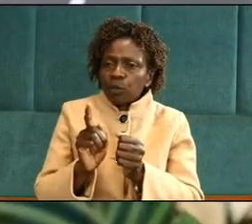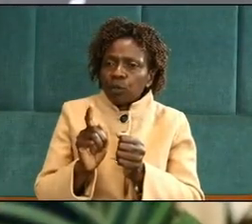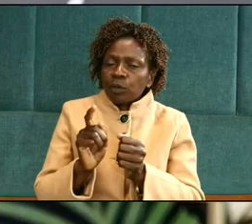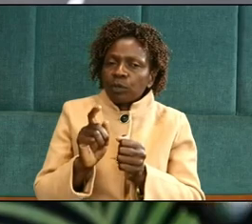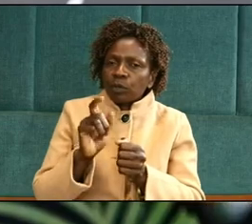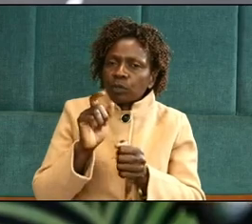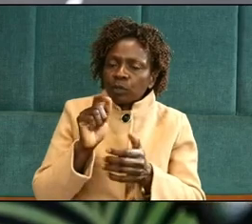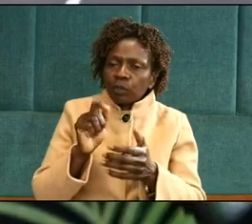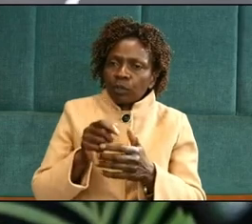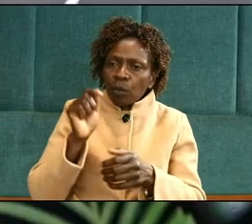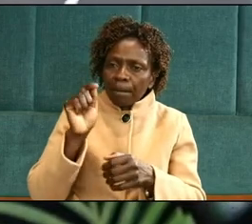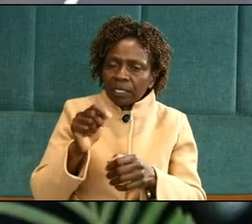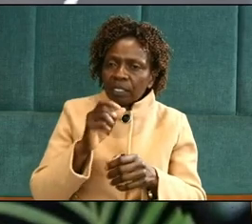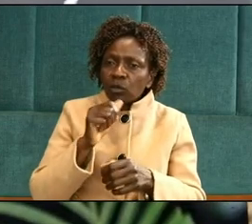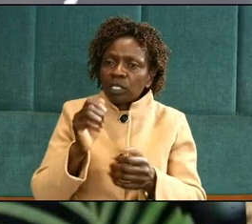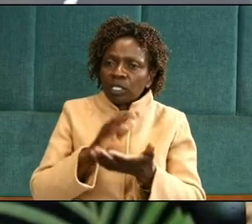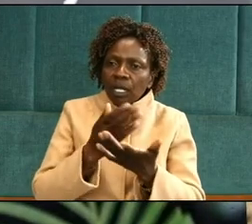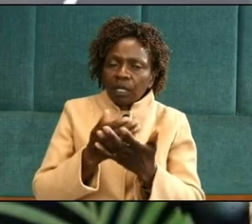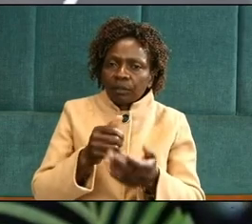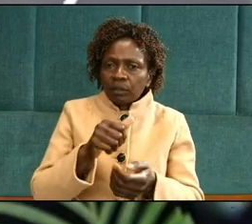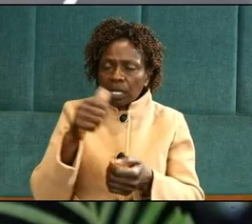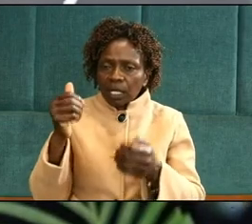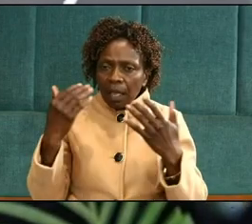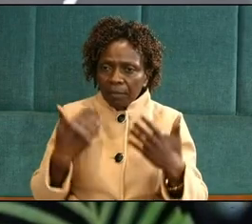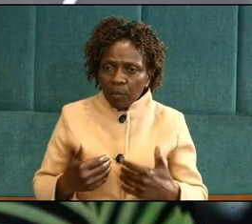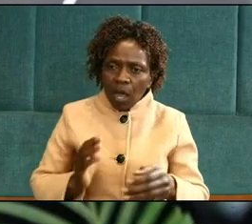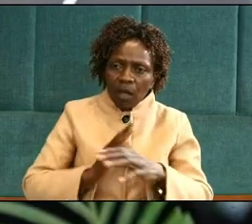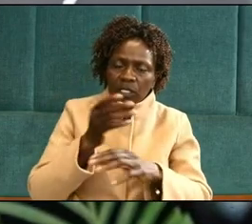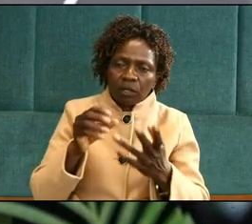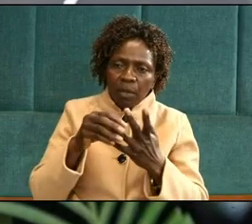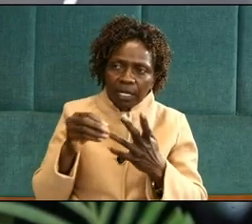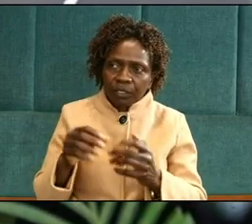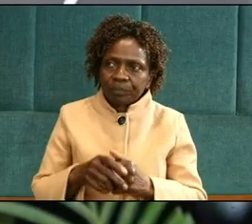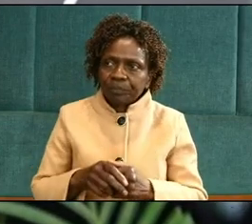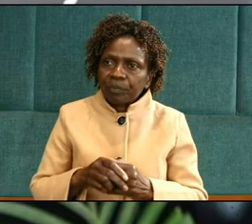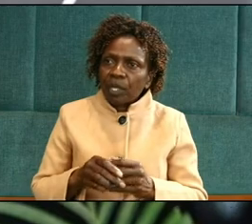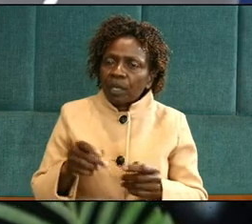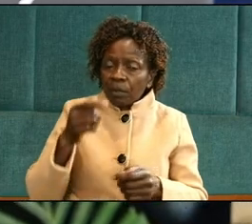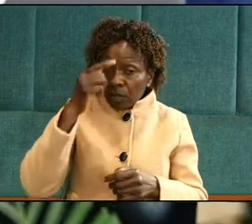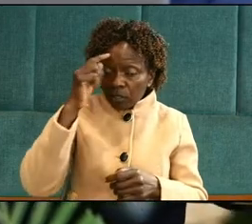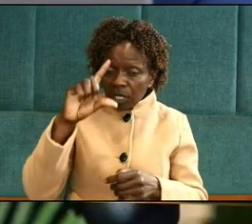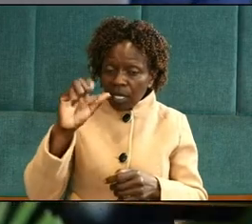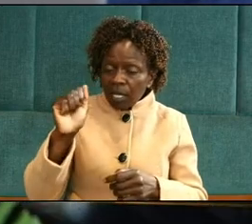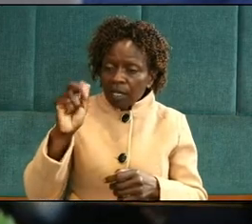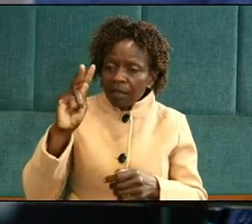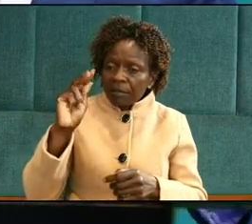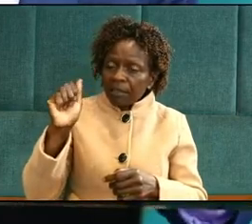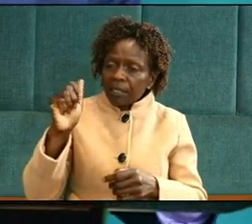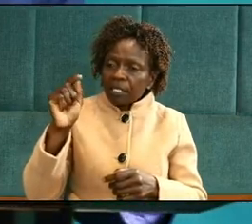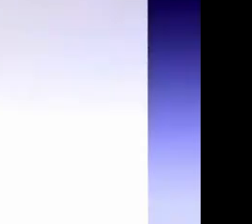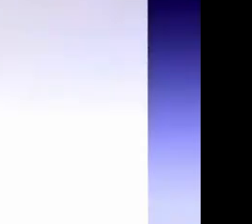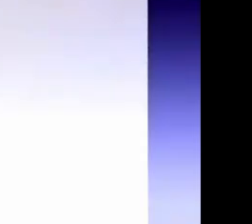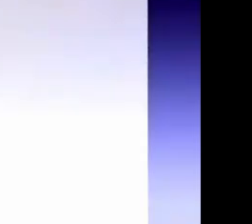another person outside the bonds of marriage. And the consequences were dire. Because in Leviticus chapter 20 verse 10,